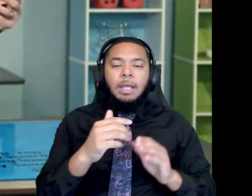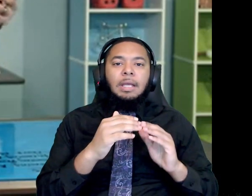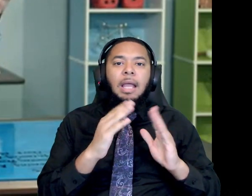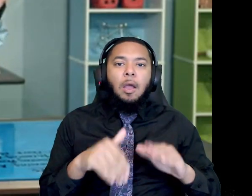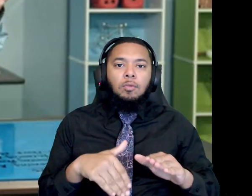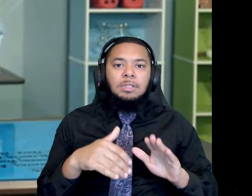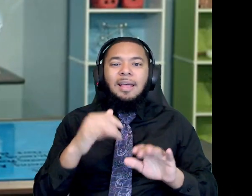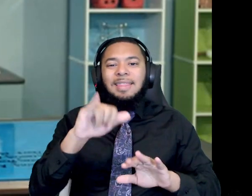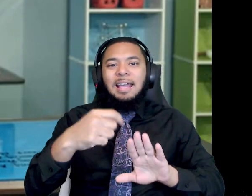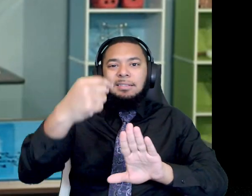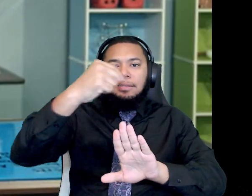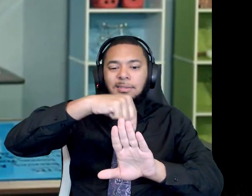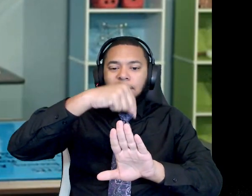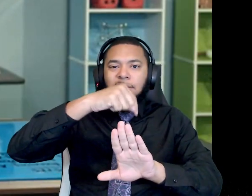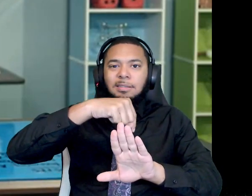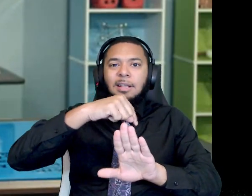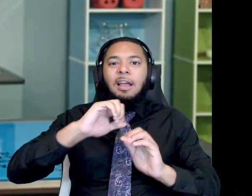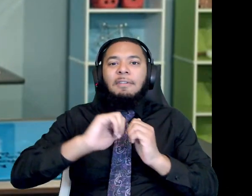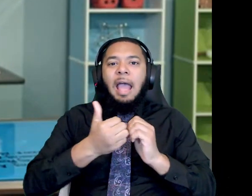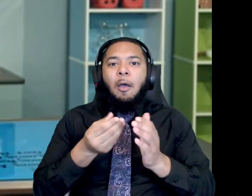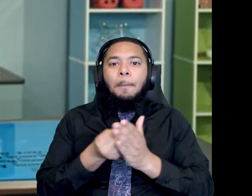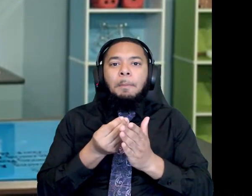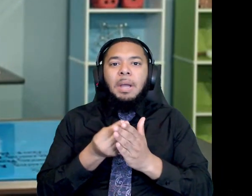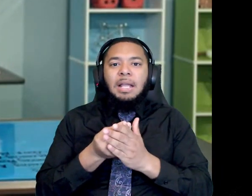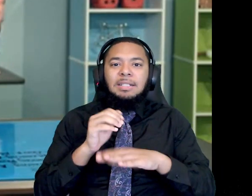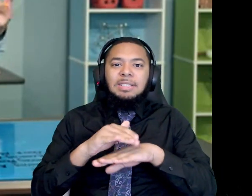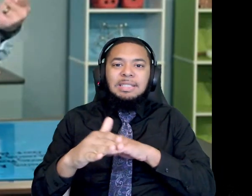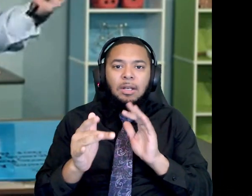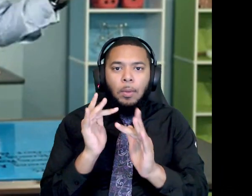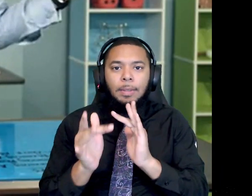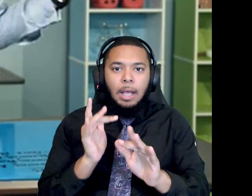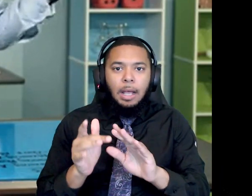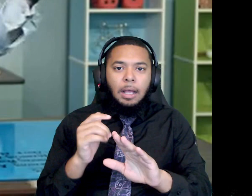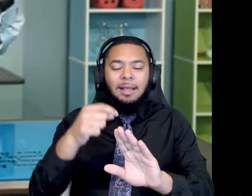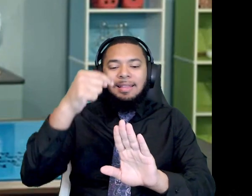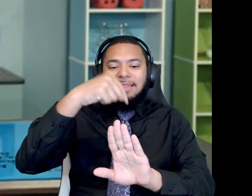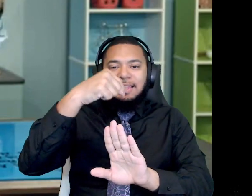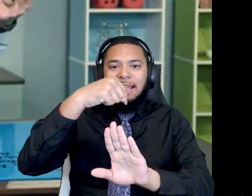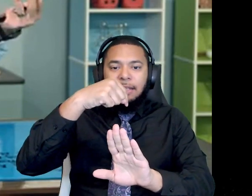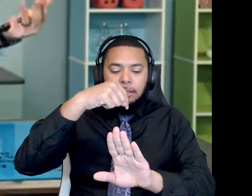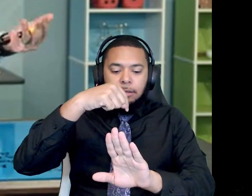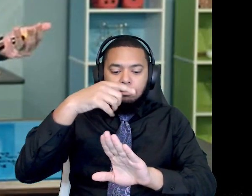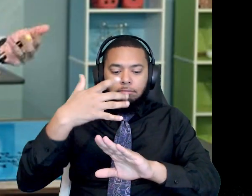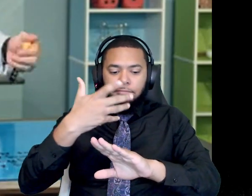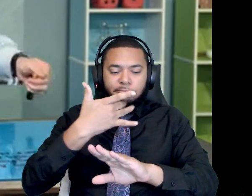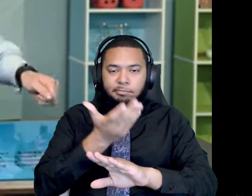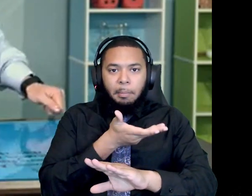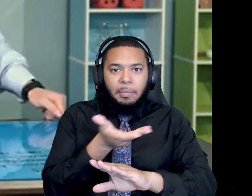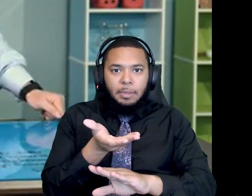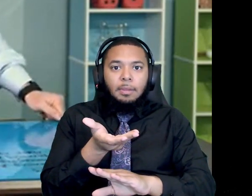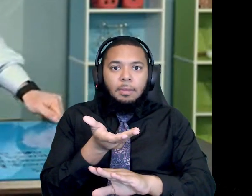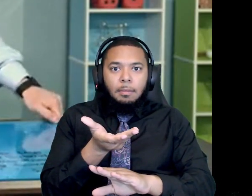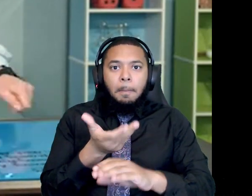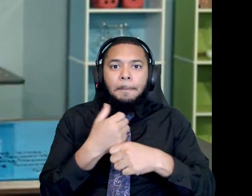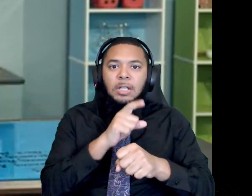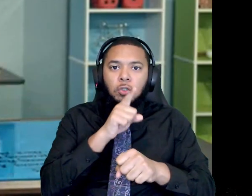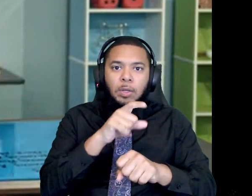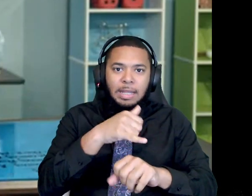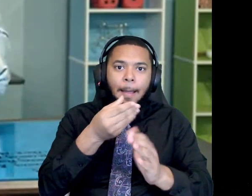whenever money's being sent electronically. The ACH helps make sure that it gets to its intended